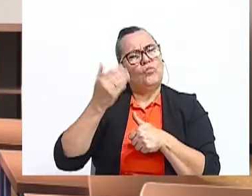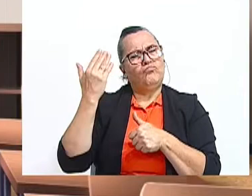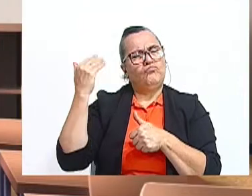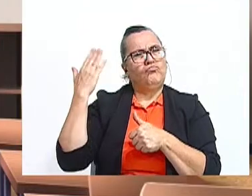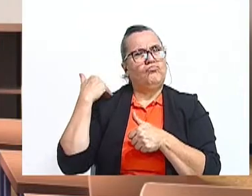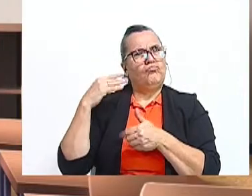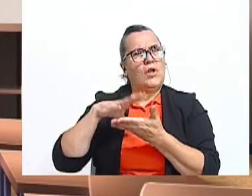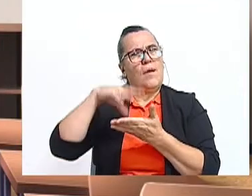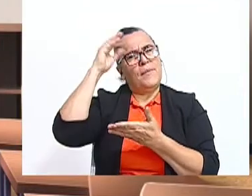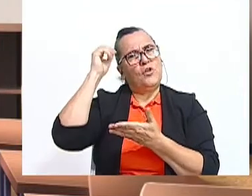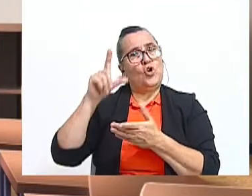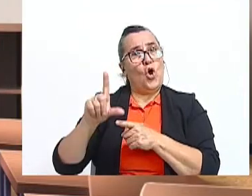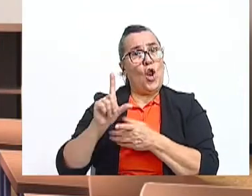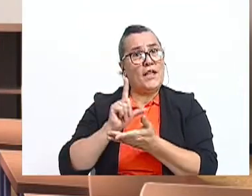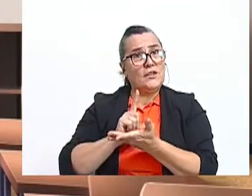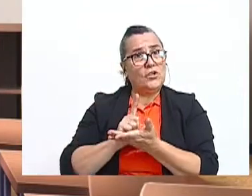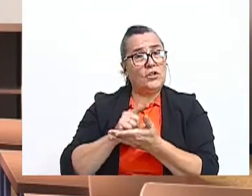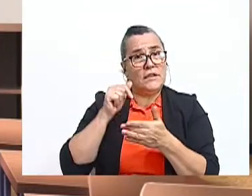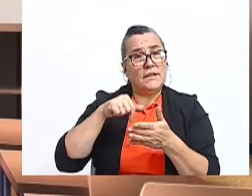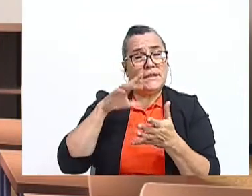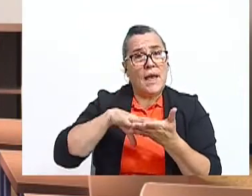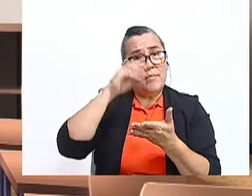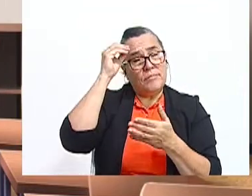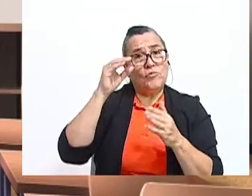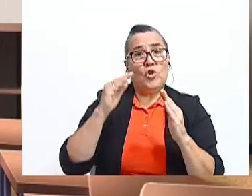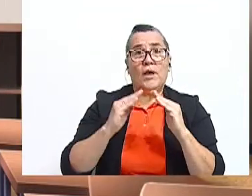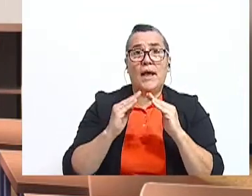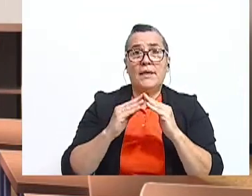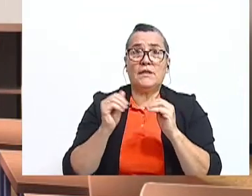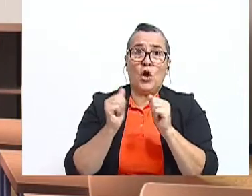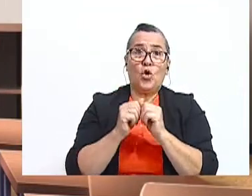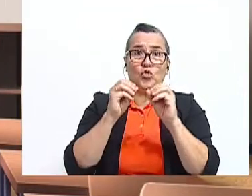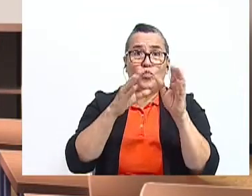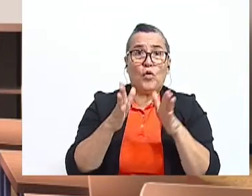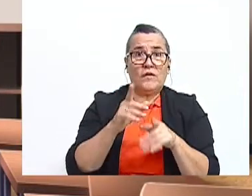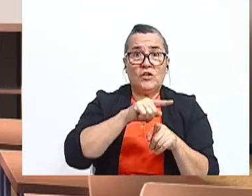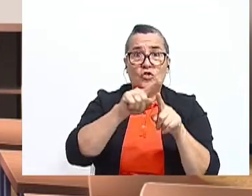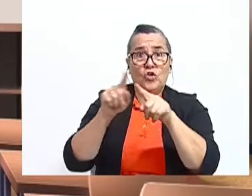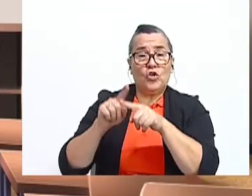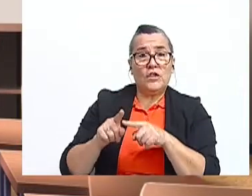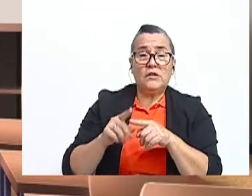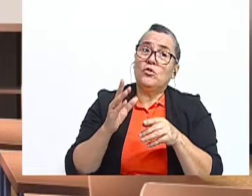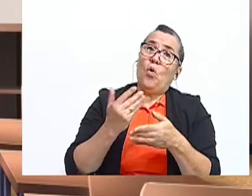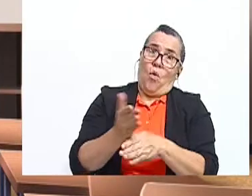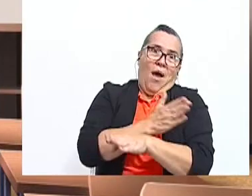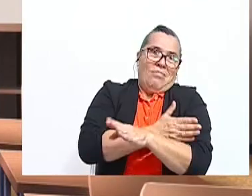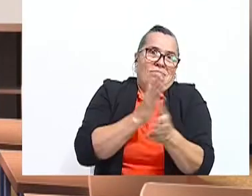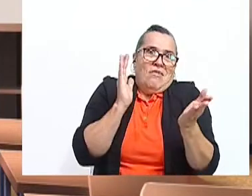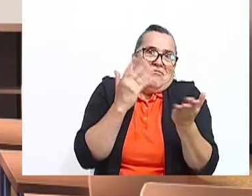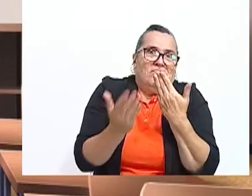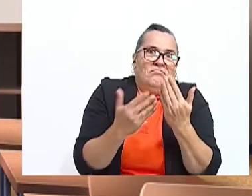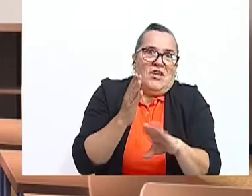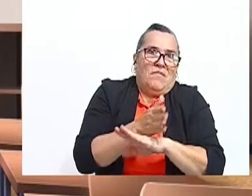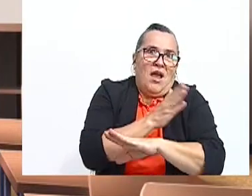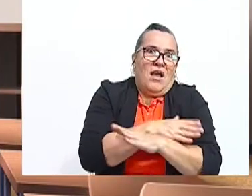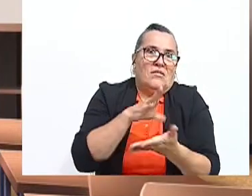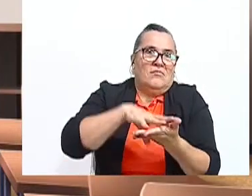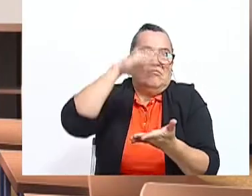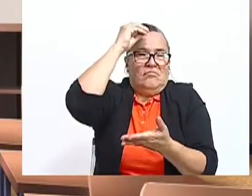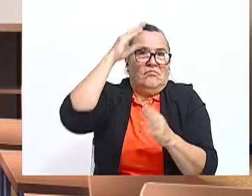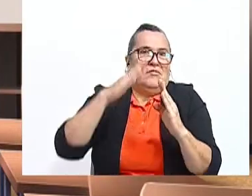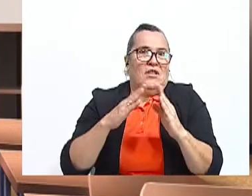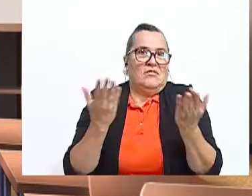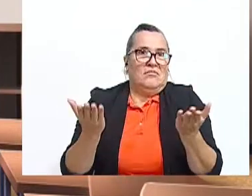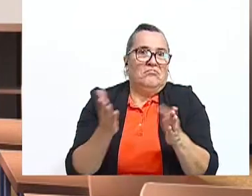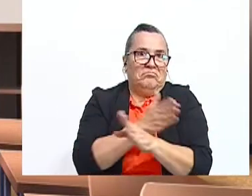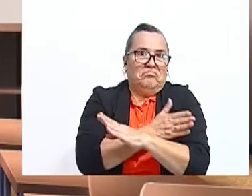previous lessons here in Aprendo en Casa with your teachers? Or before Aprendo en Casa,